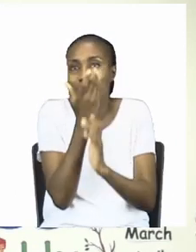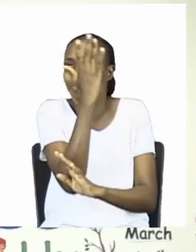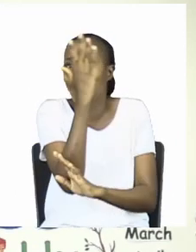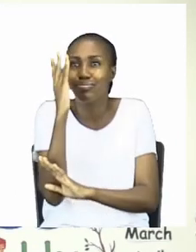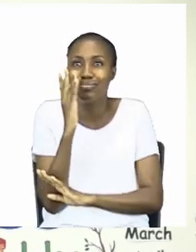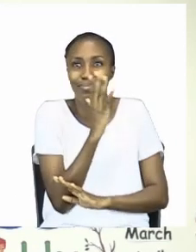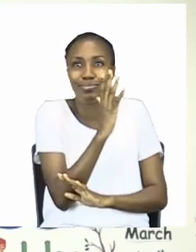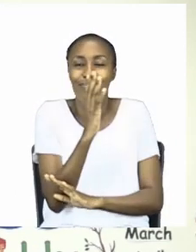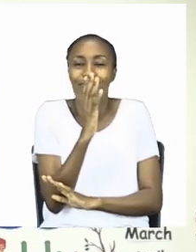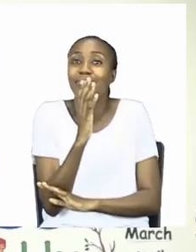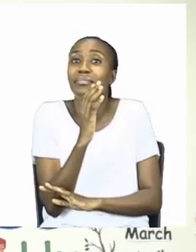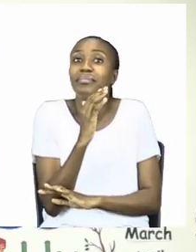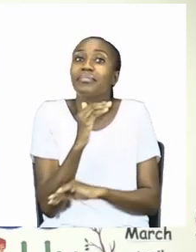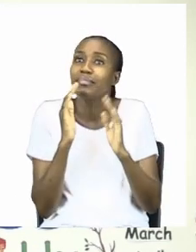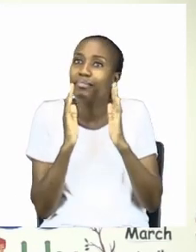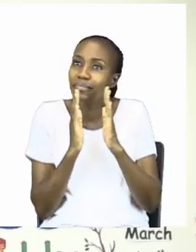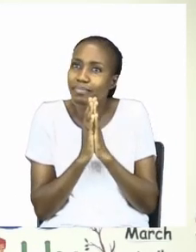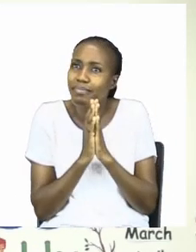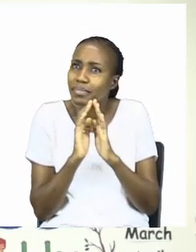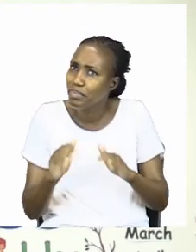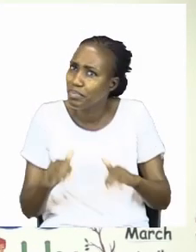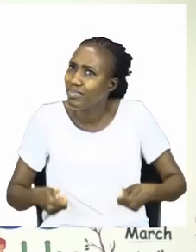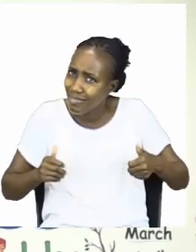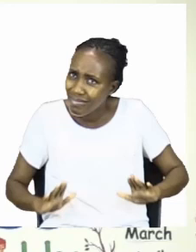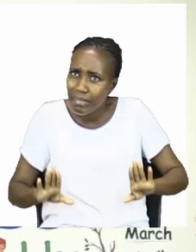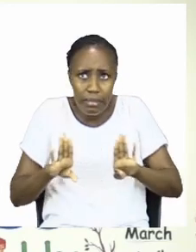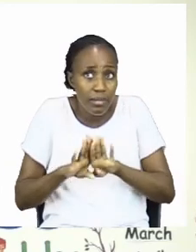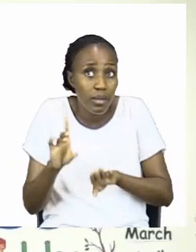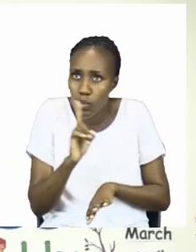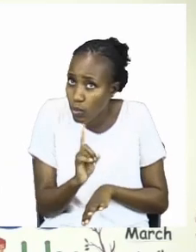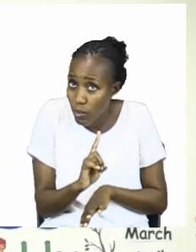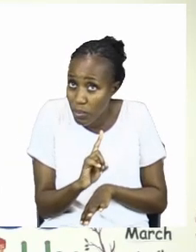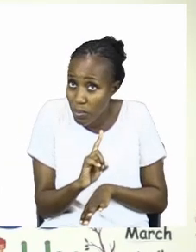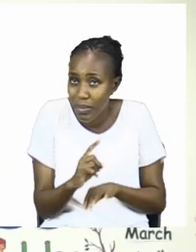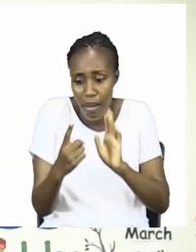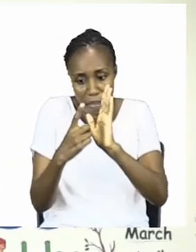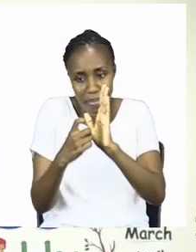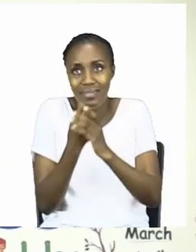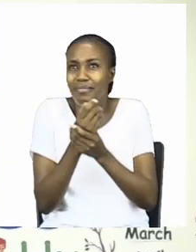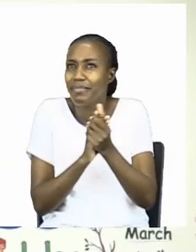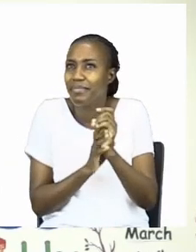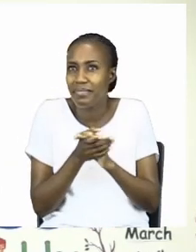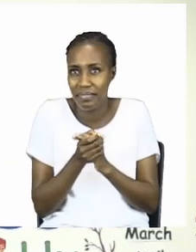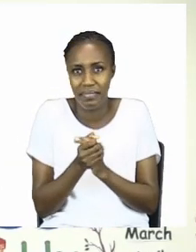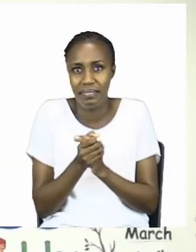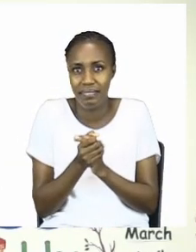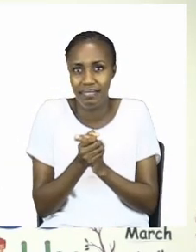plants. Now, boys and girls, before we start our lesson, we need to sanitize. Now, remember,